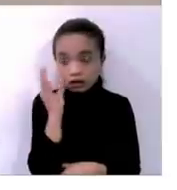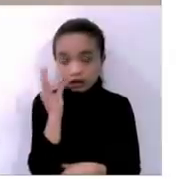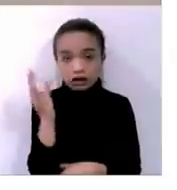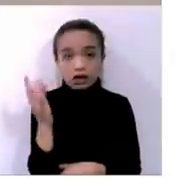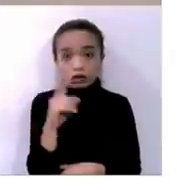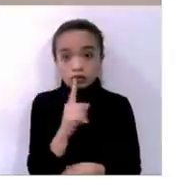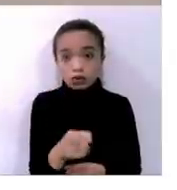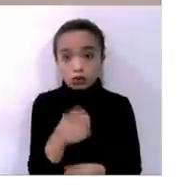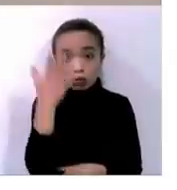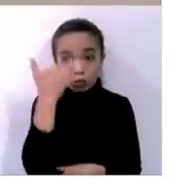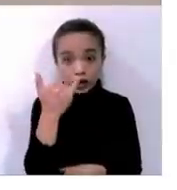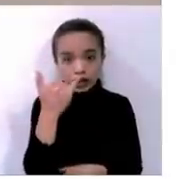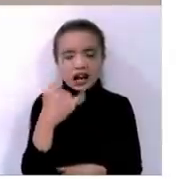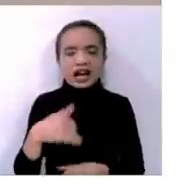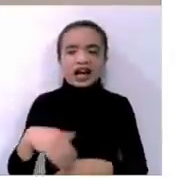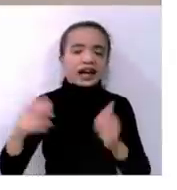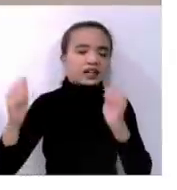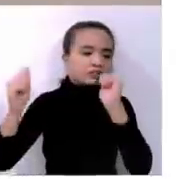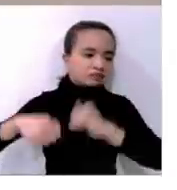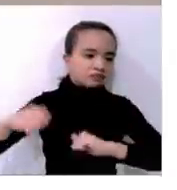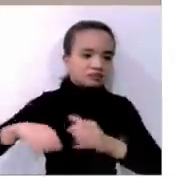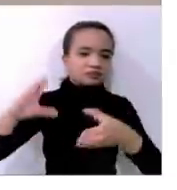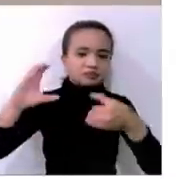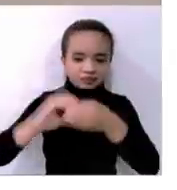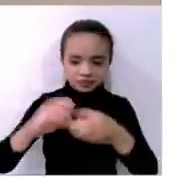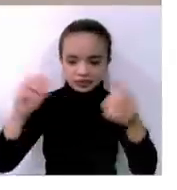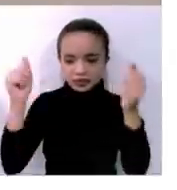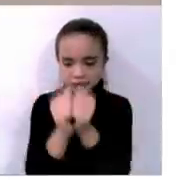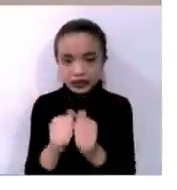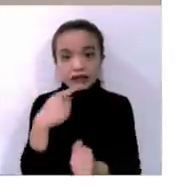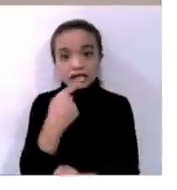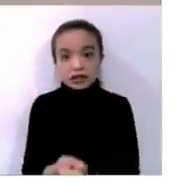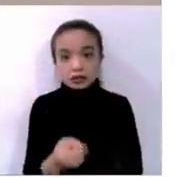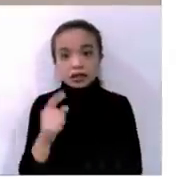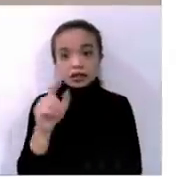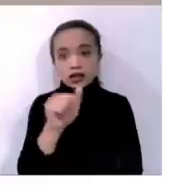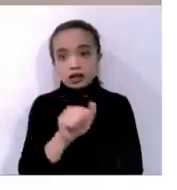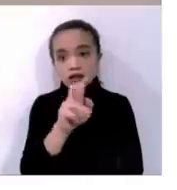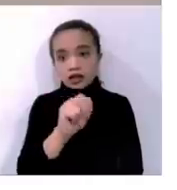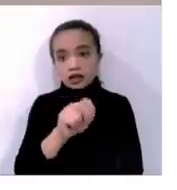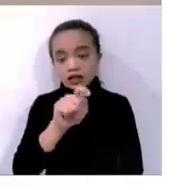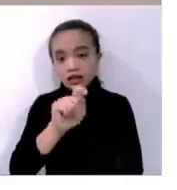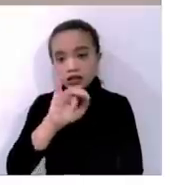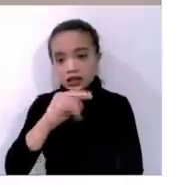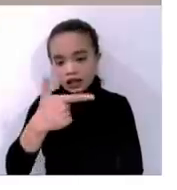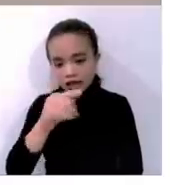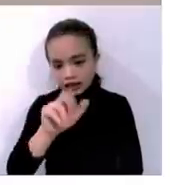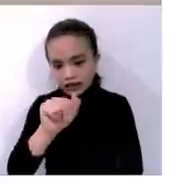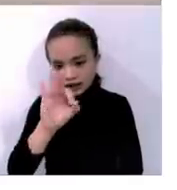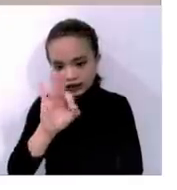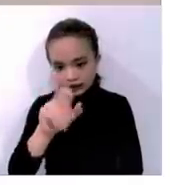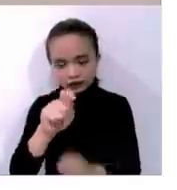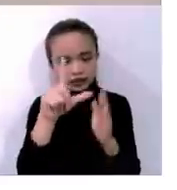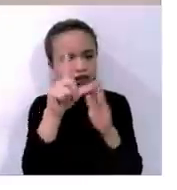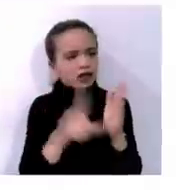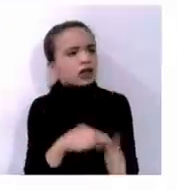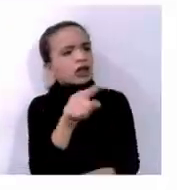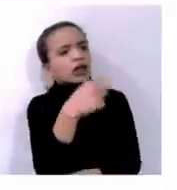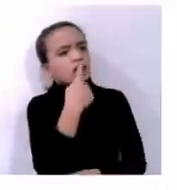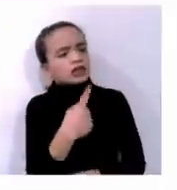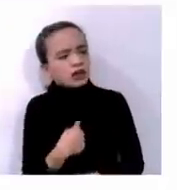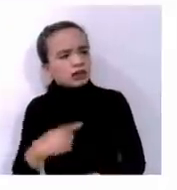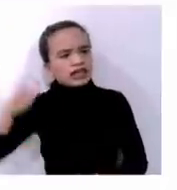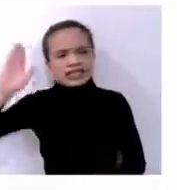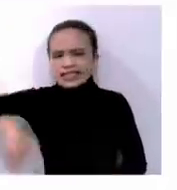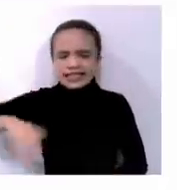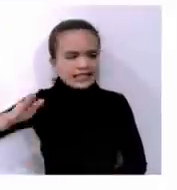Intentionally to favor a litigant under Section 3C of the Anti-Graft and Corrupt Practices Act. Attorney Guanzon, you said it's too late